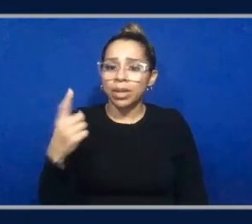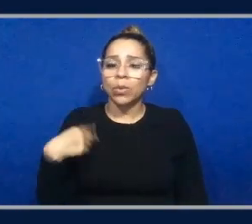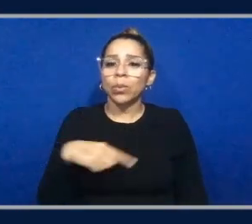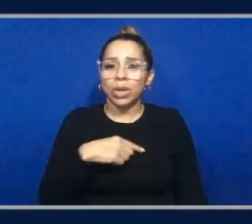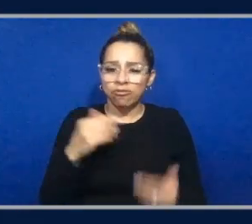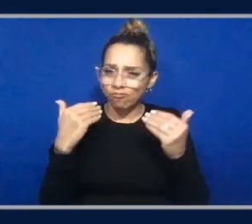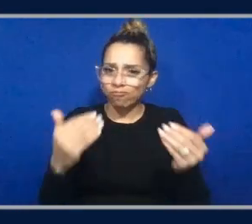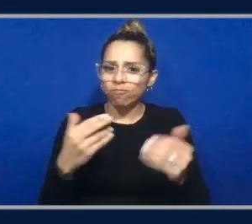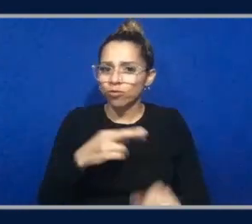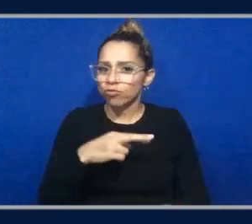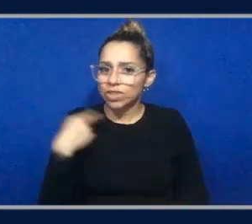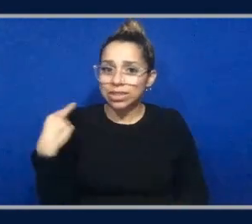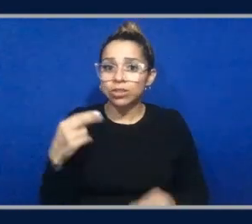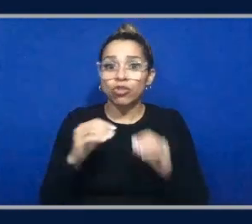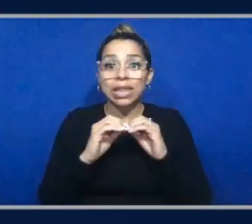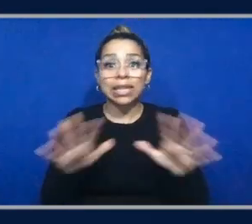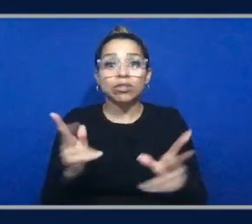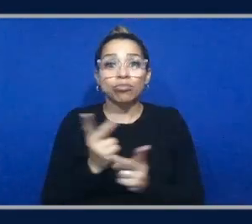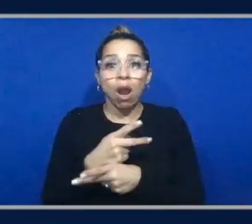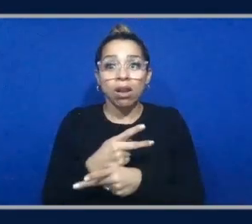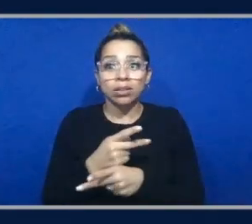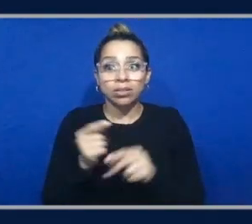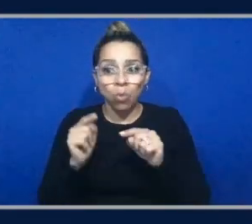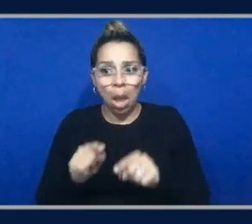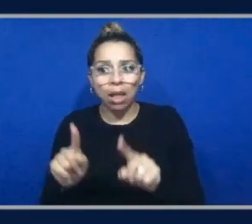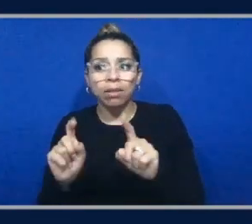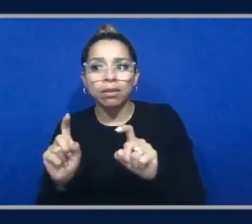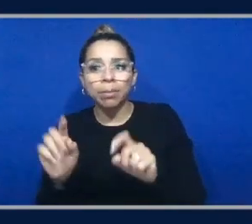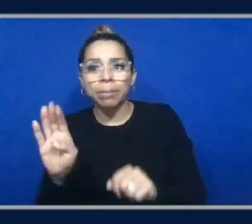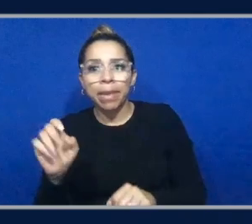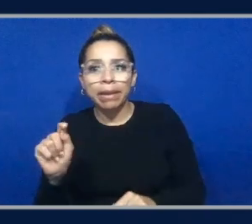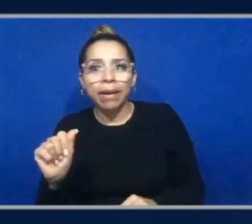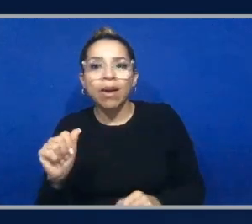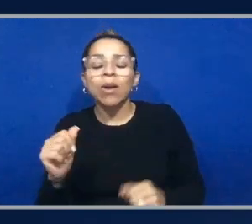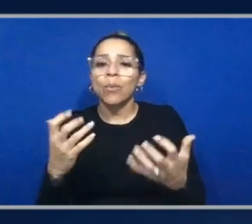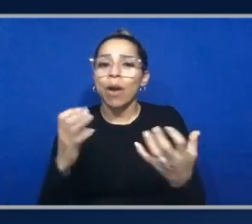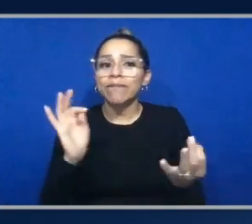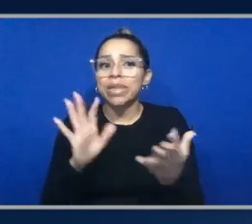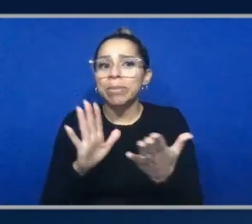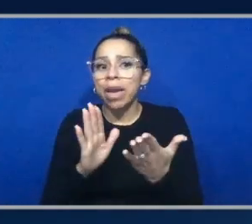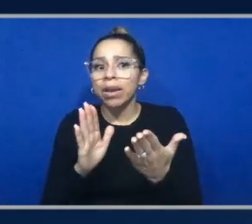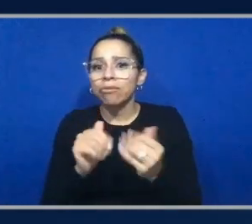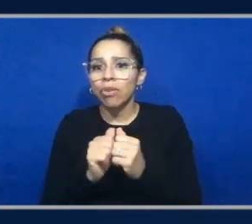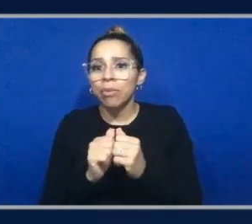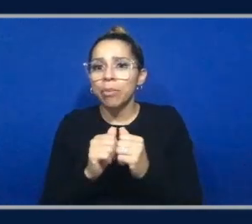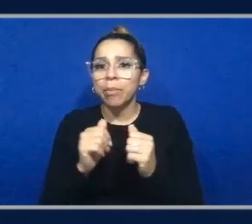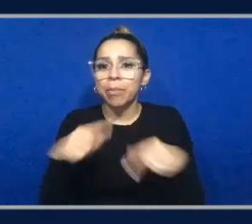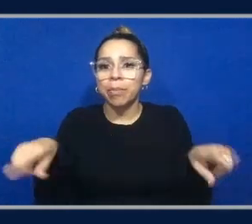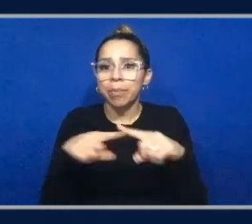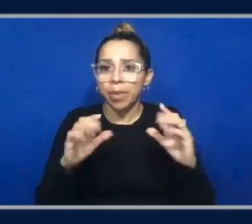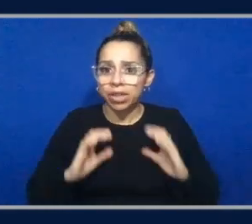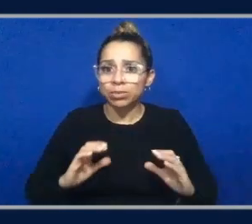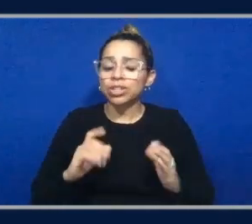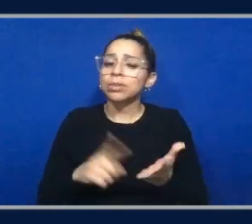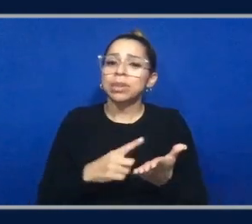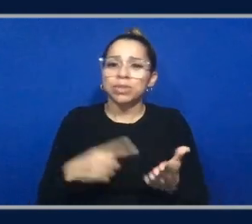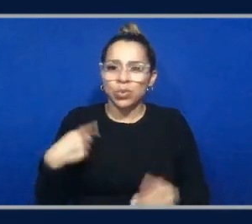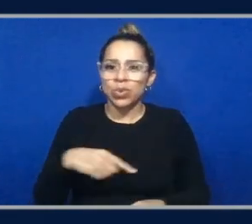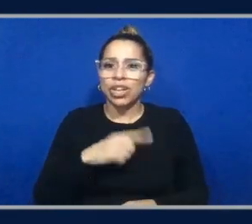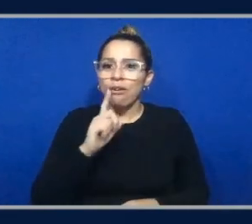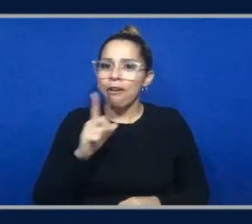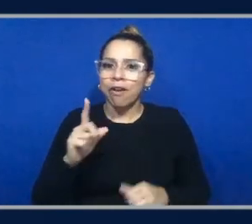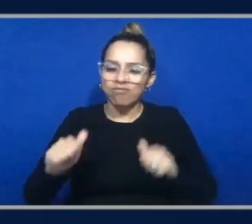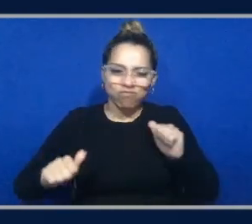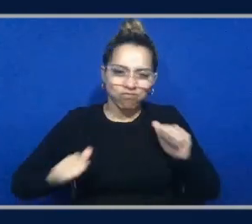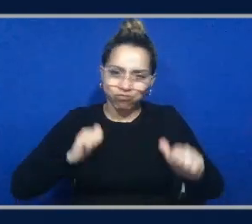under the beta umbrella. We want to get the feedback back from our customers. And so we're sometimes aggressive. Right. So we